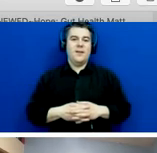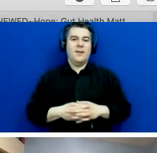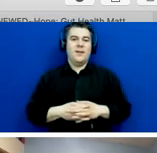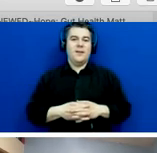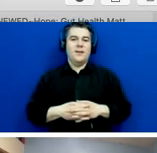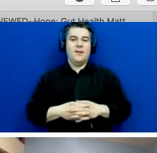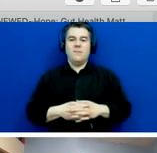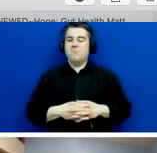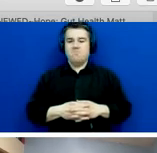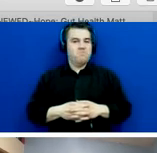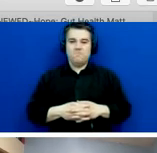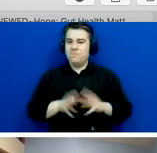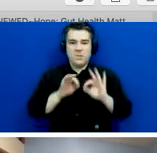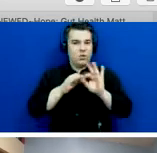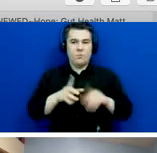Brandon, you can't hear her, right?